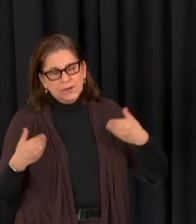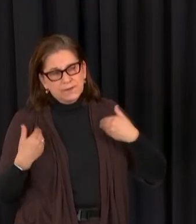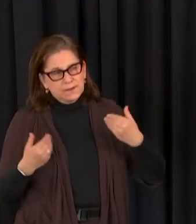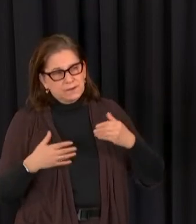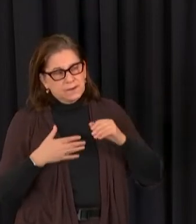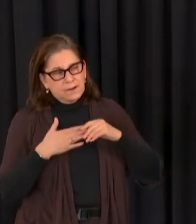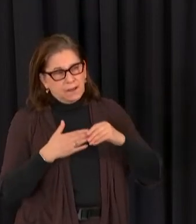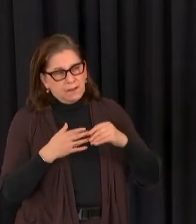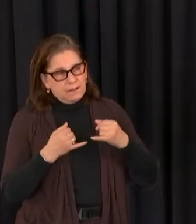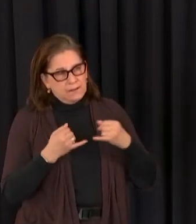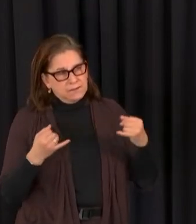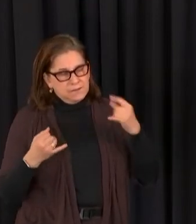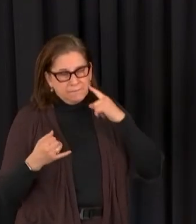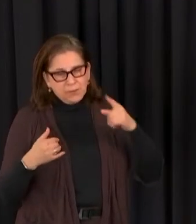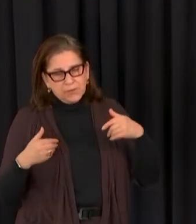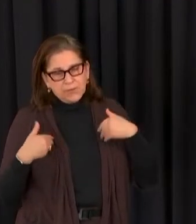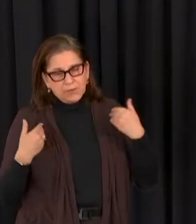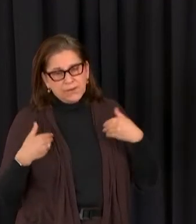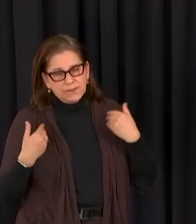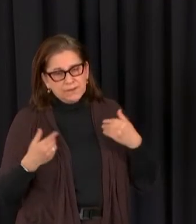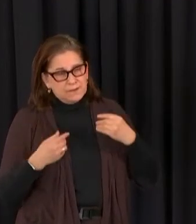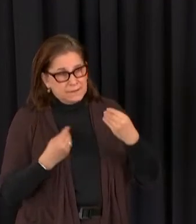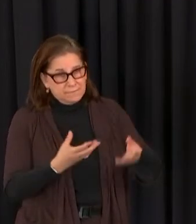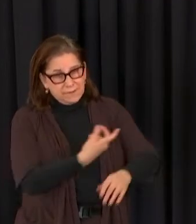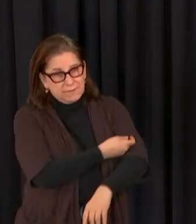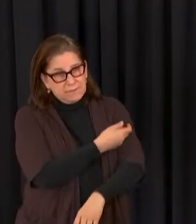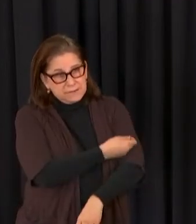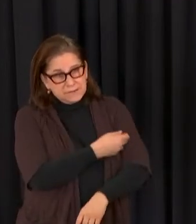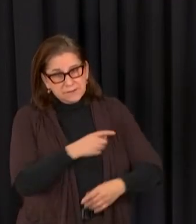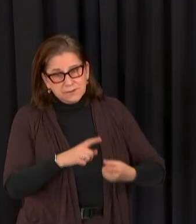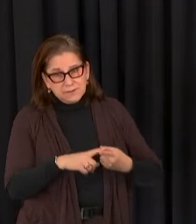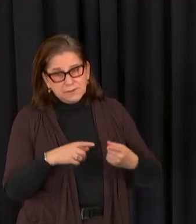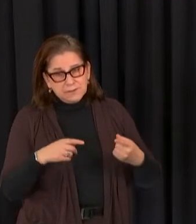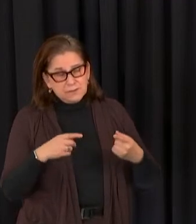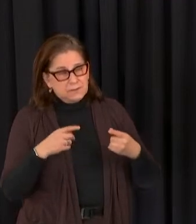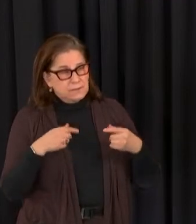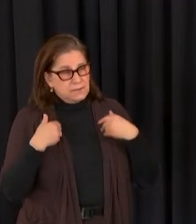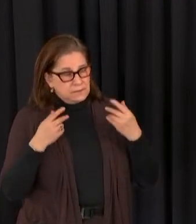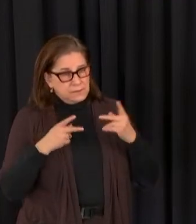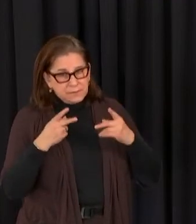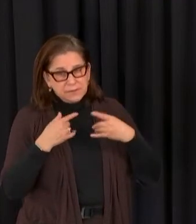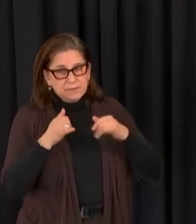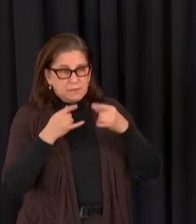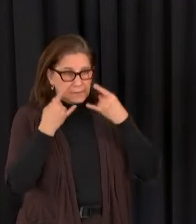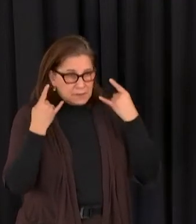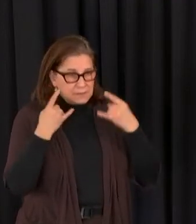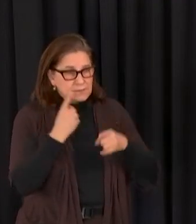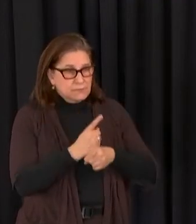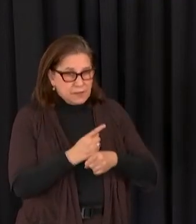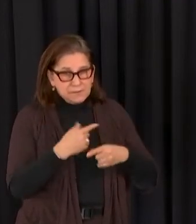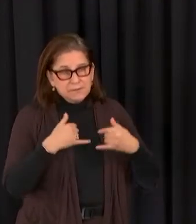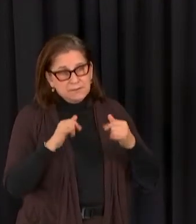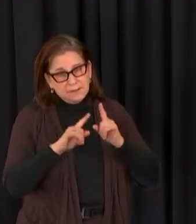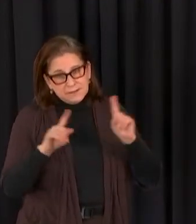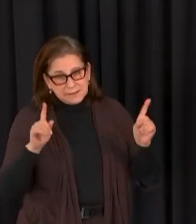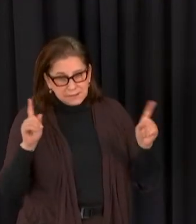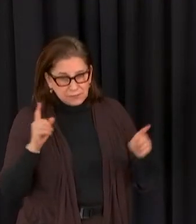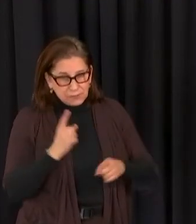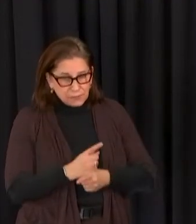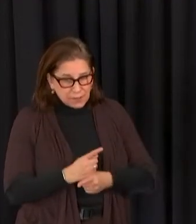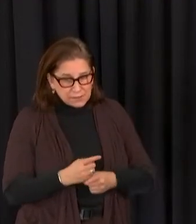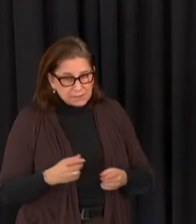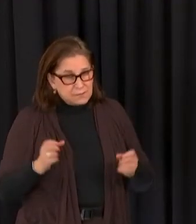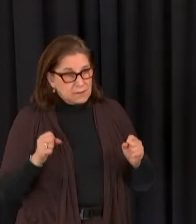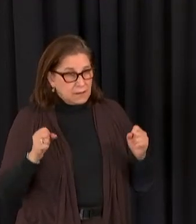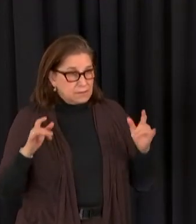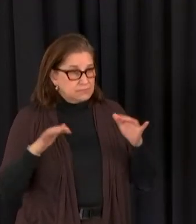the CDC is encouraging vaccinated people to continue to social distance and mask, it also says that fully vaccinated people would be able to